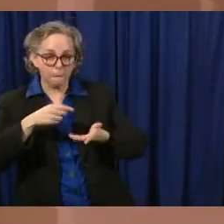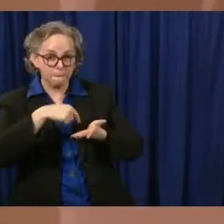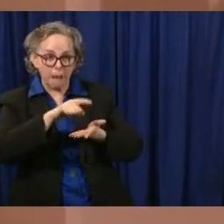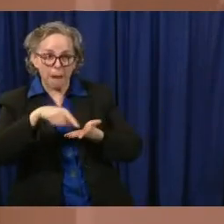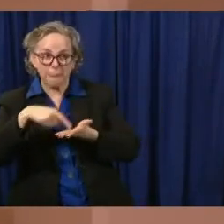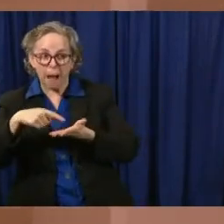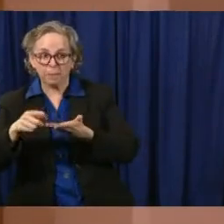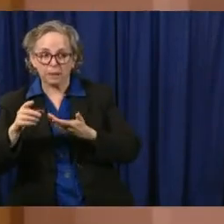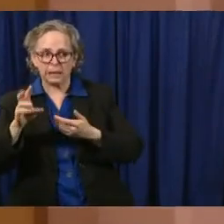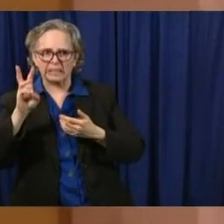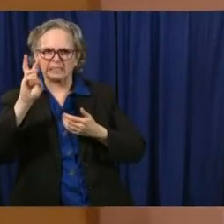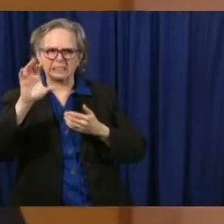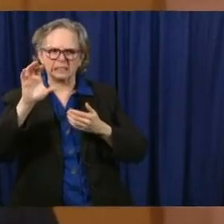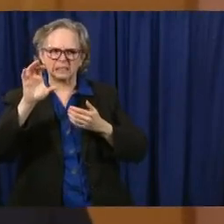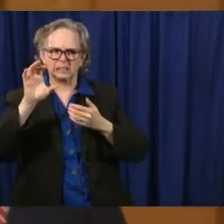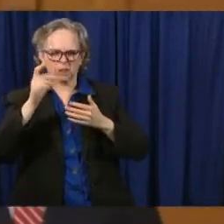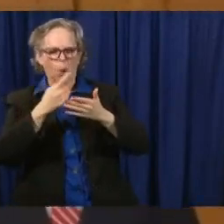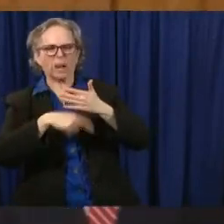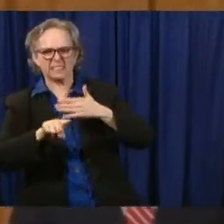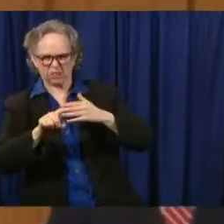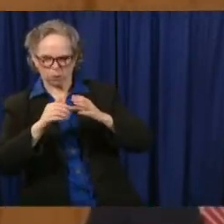week for the